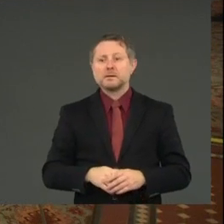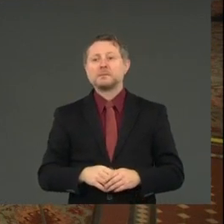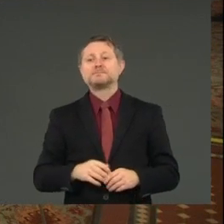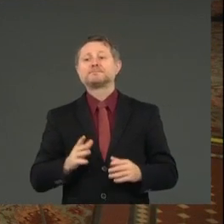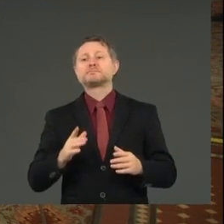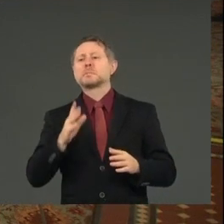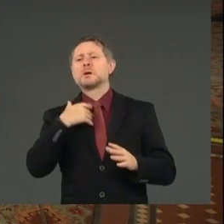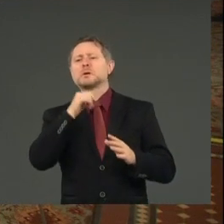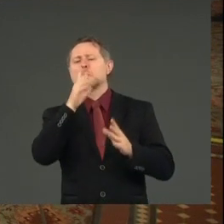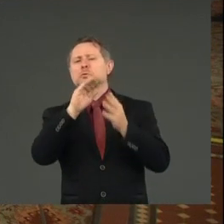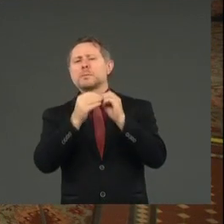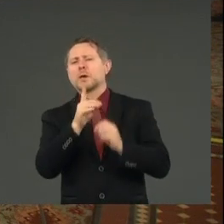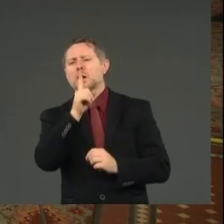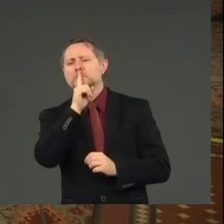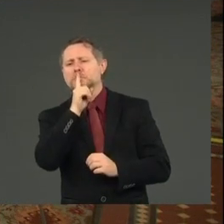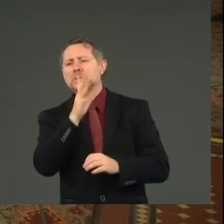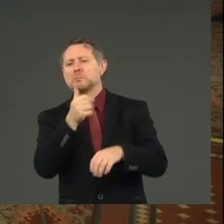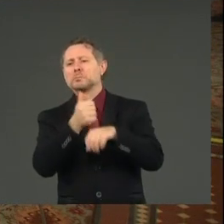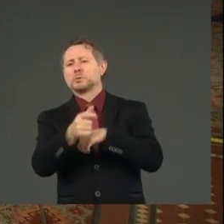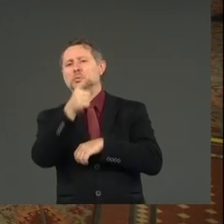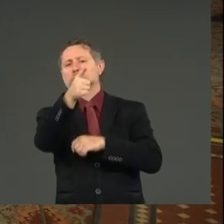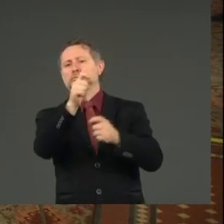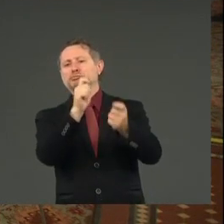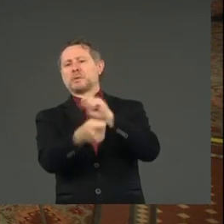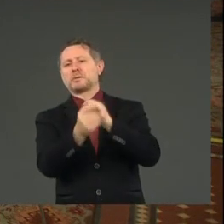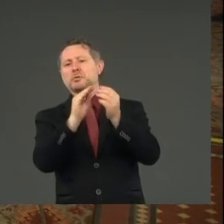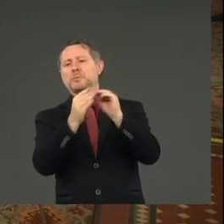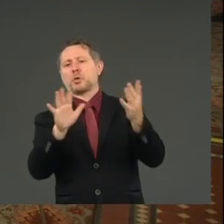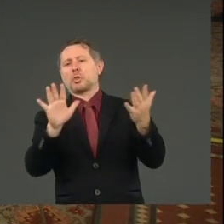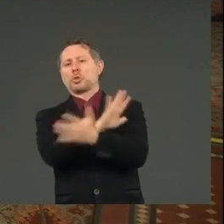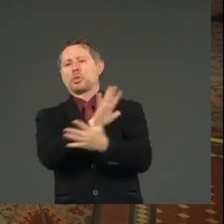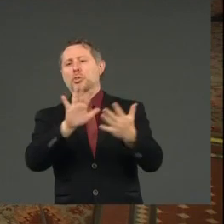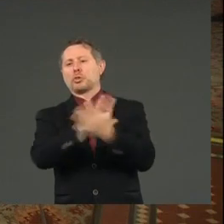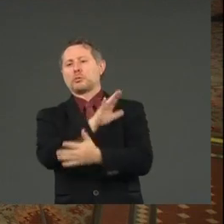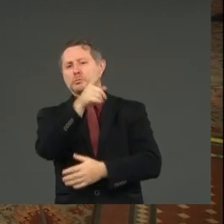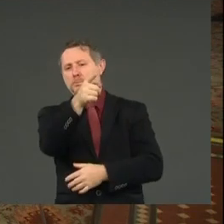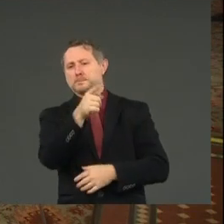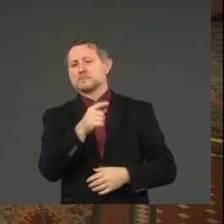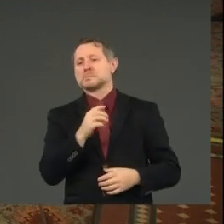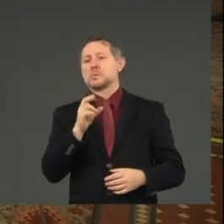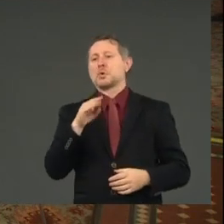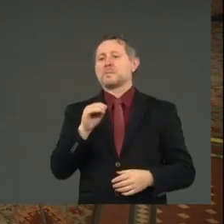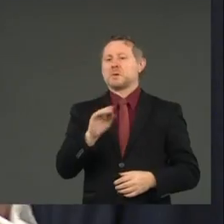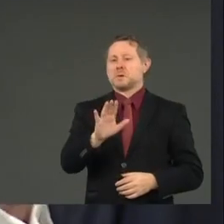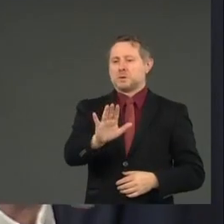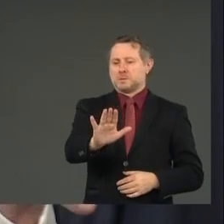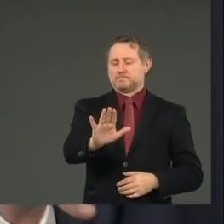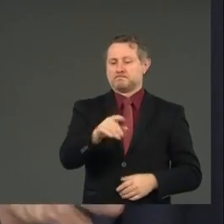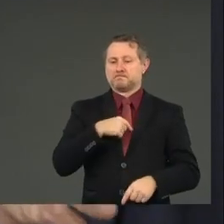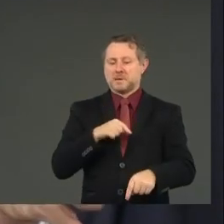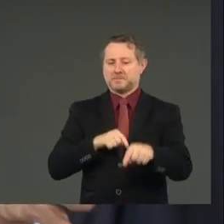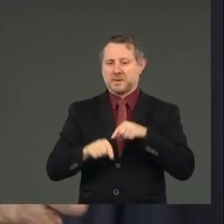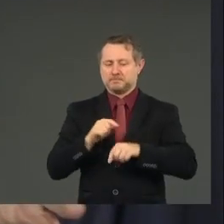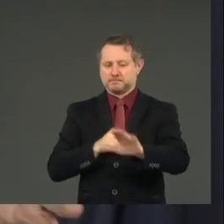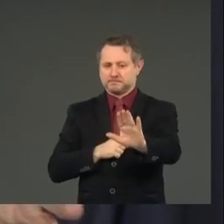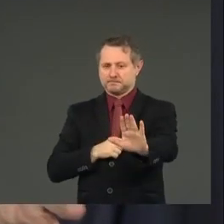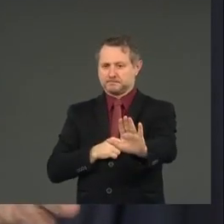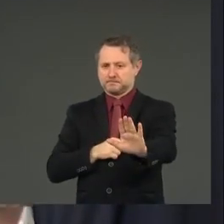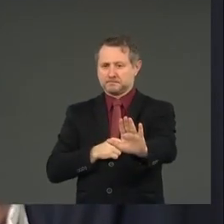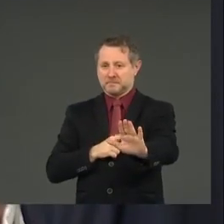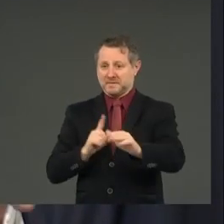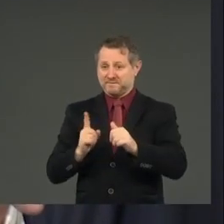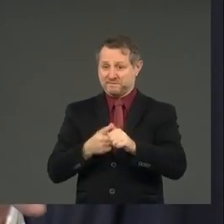you are changing the numbers to make. Well, let's go back. Let's do one at a time. Okay. Your first